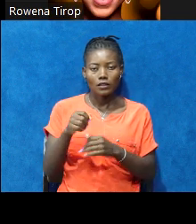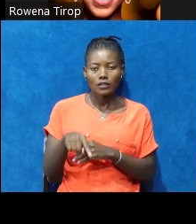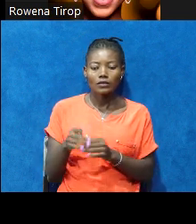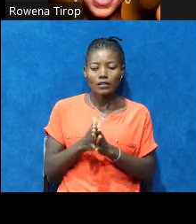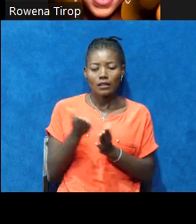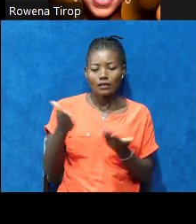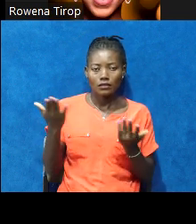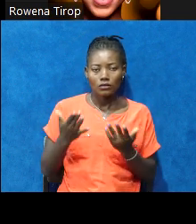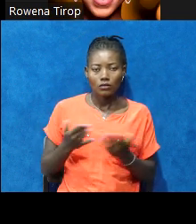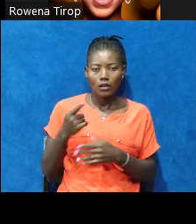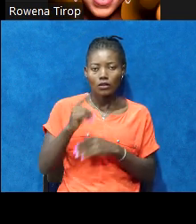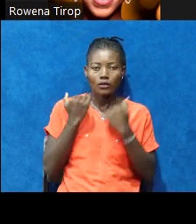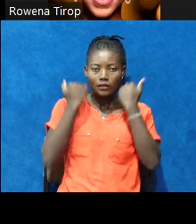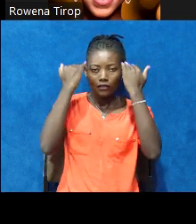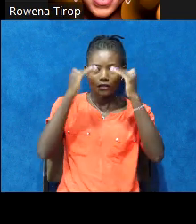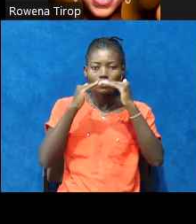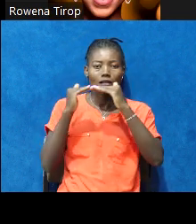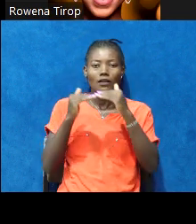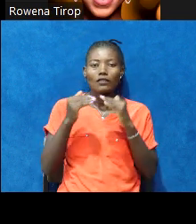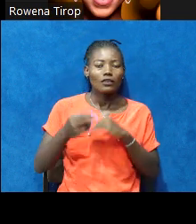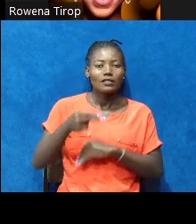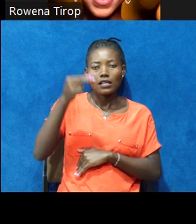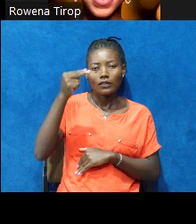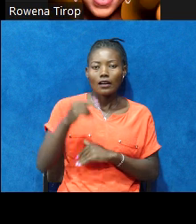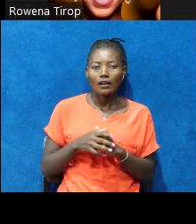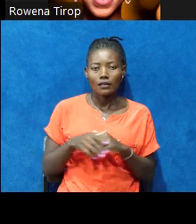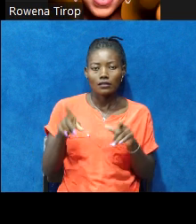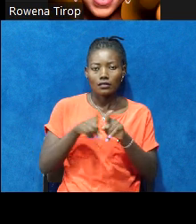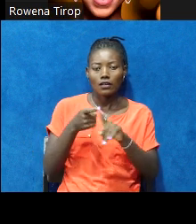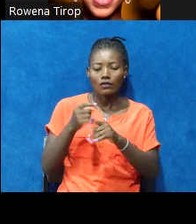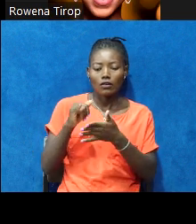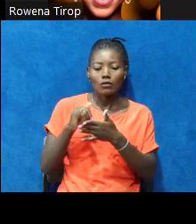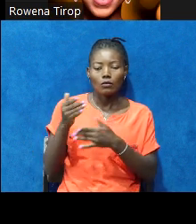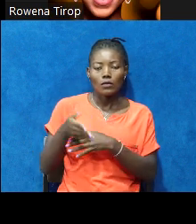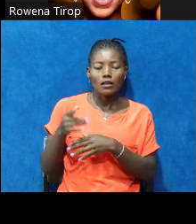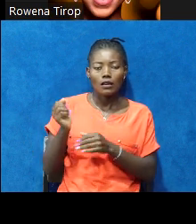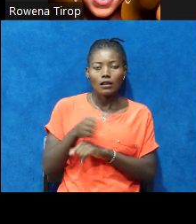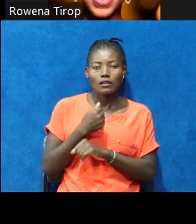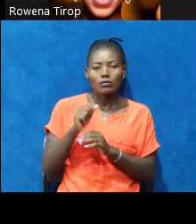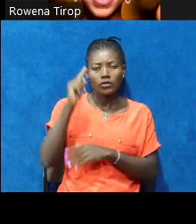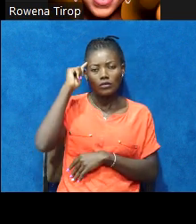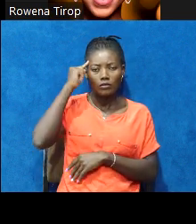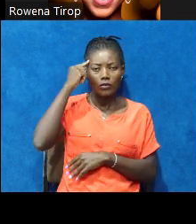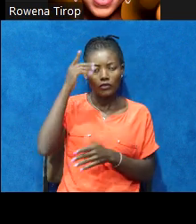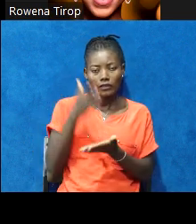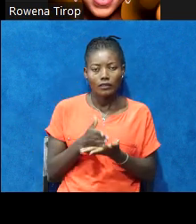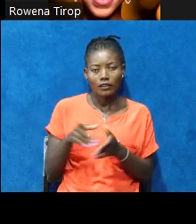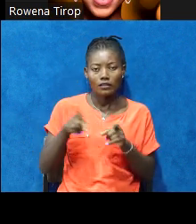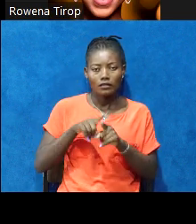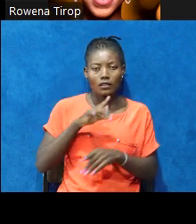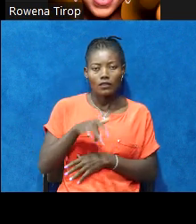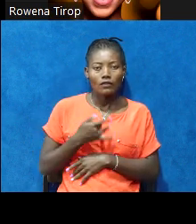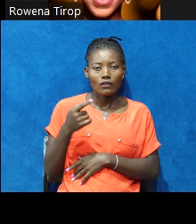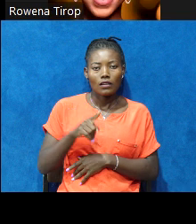where your stress levels are extremely high. And there you're not able to think right.